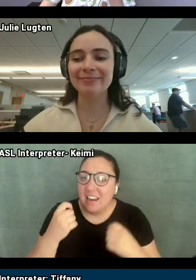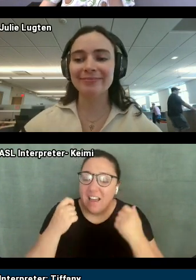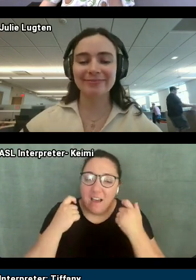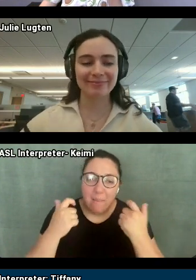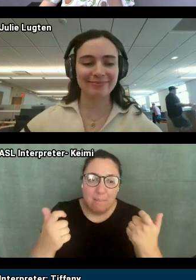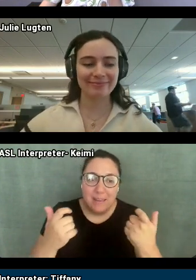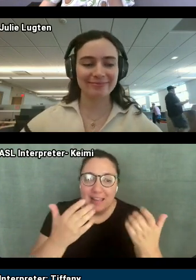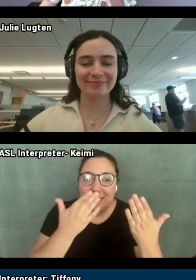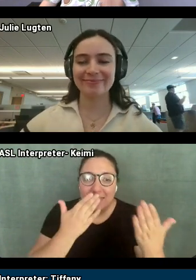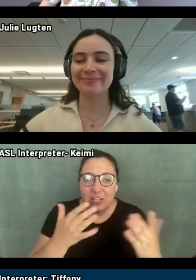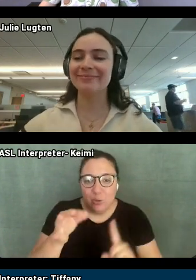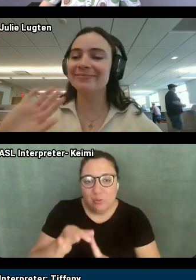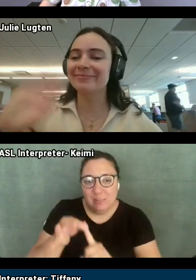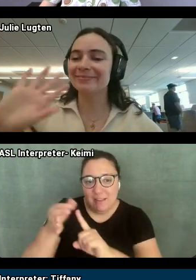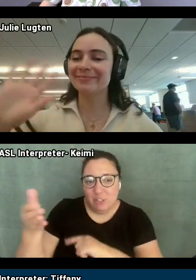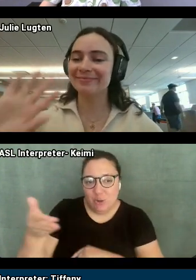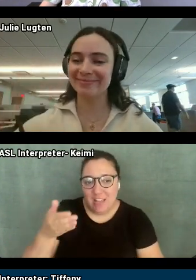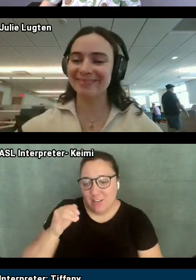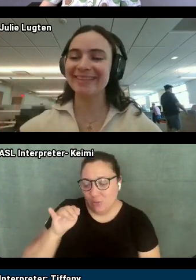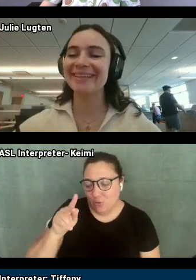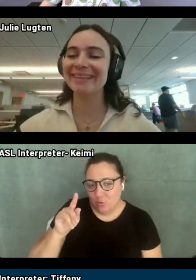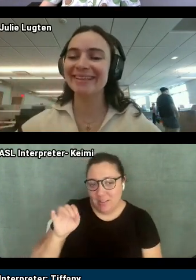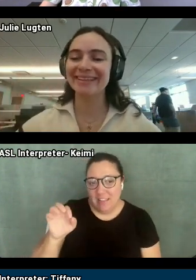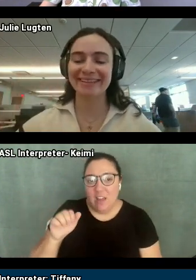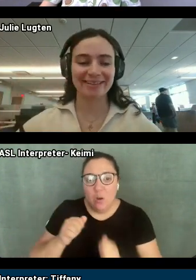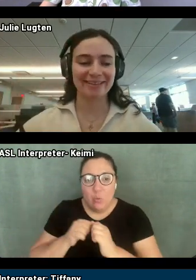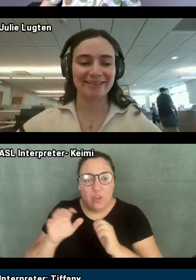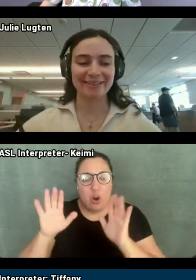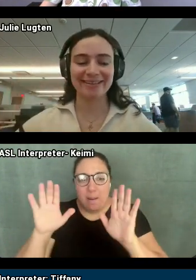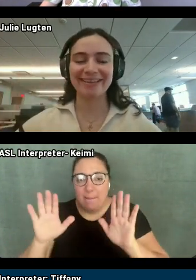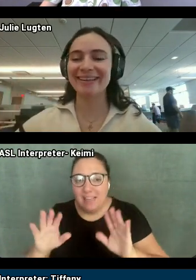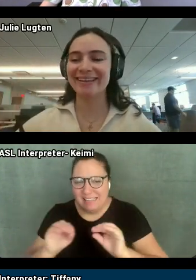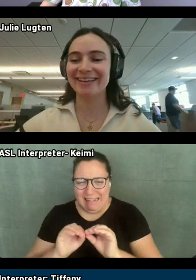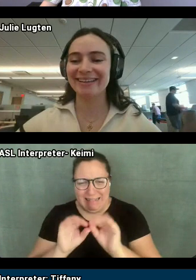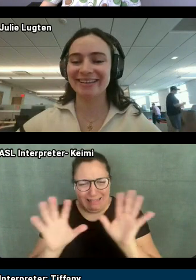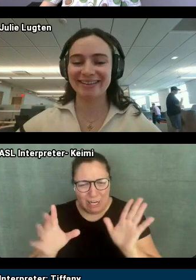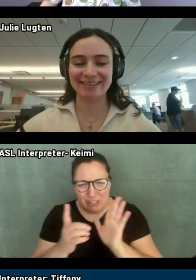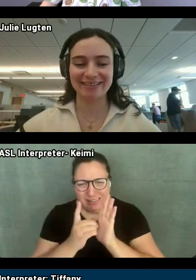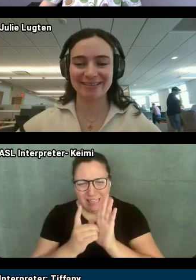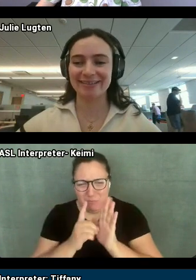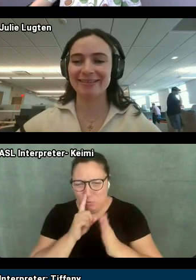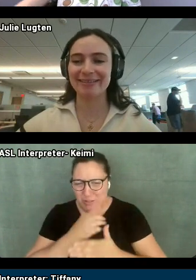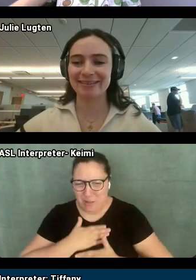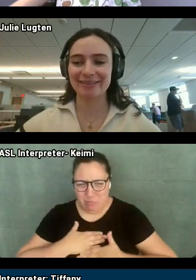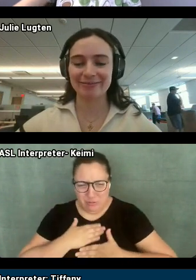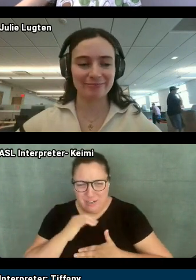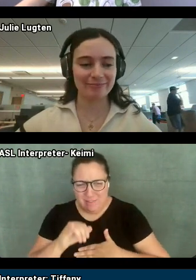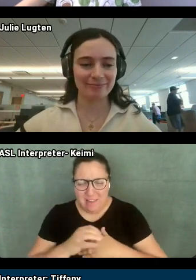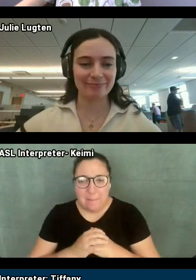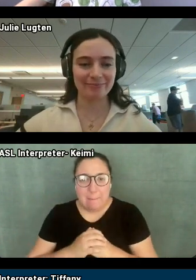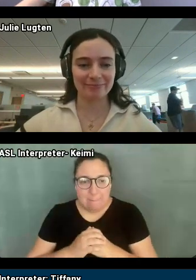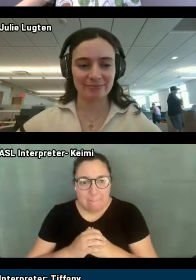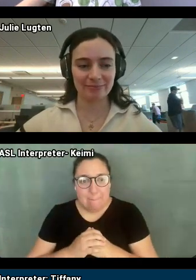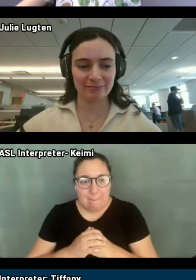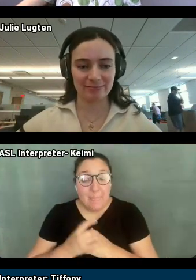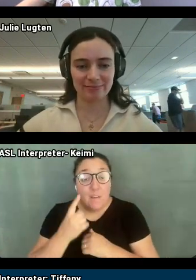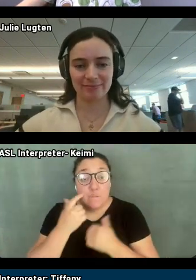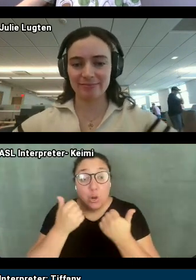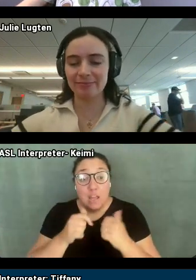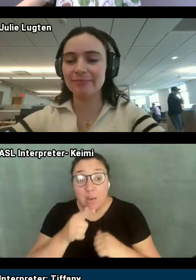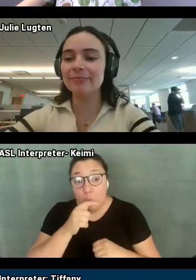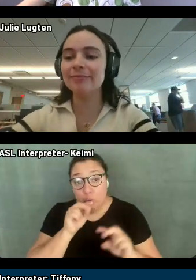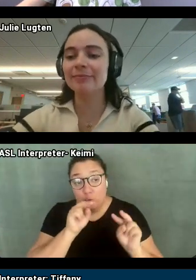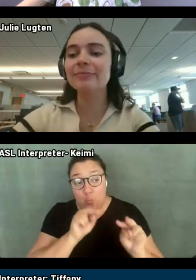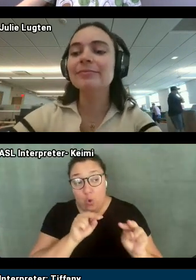our special guest, Julie, with her amazing and clear demos. I really appreciate that. And for anyone who's watching this recording